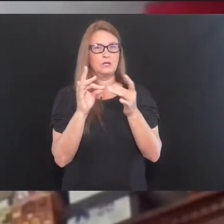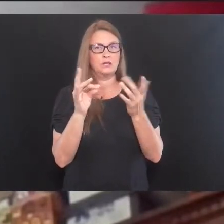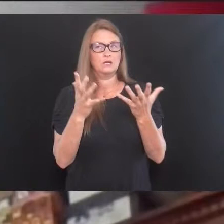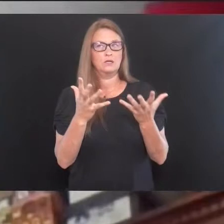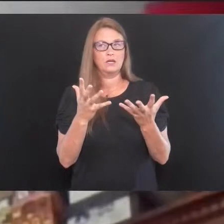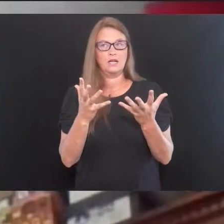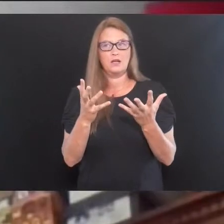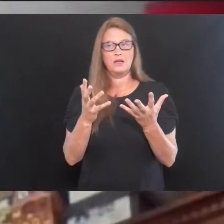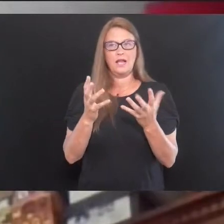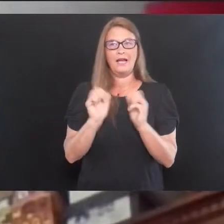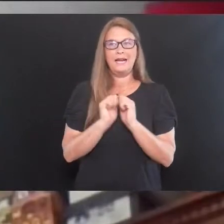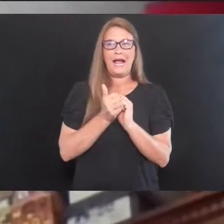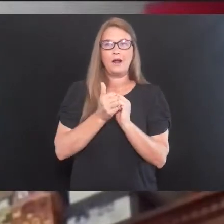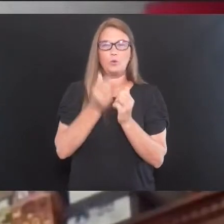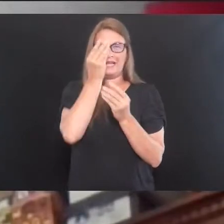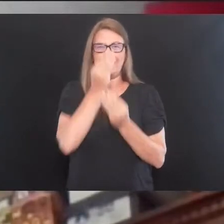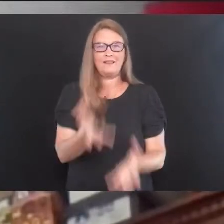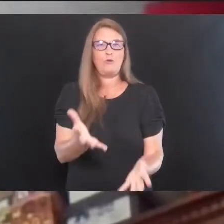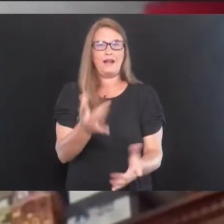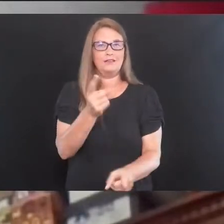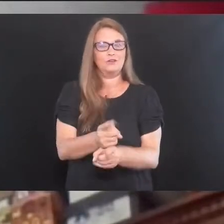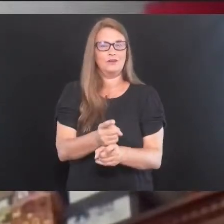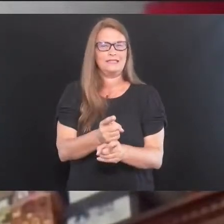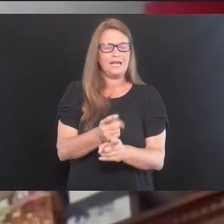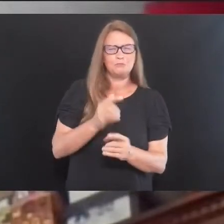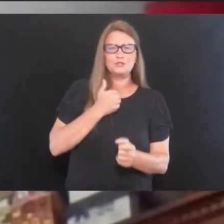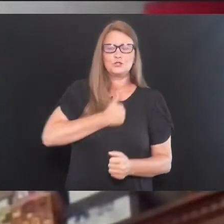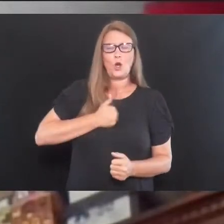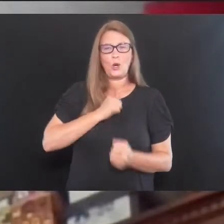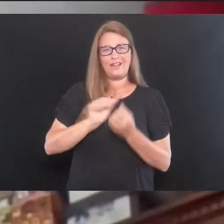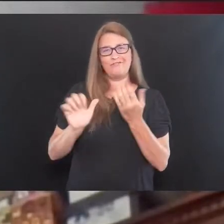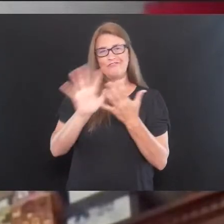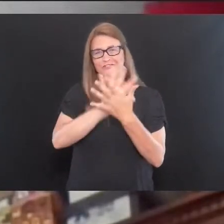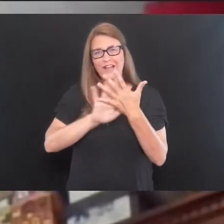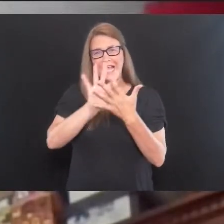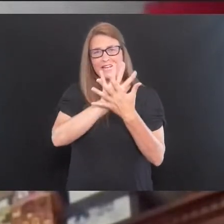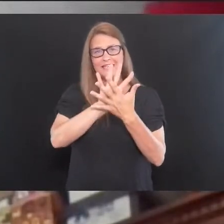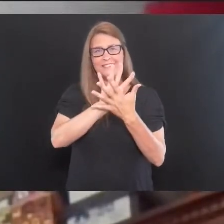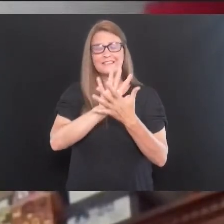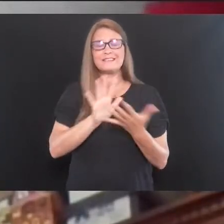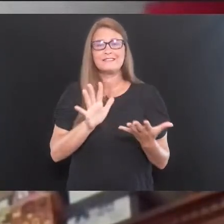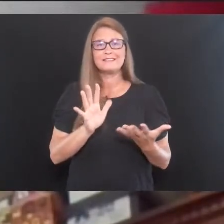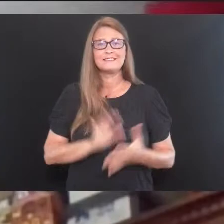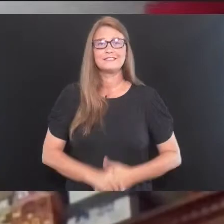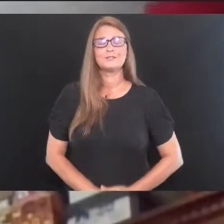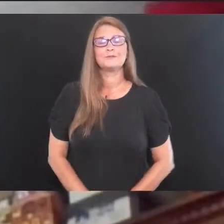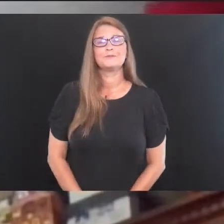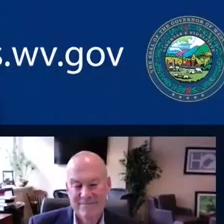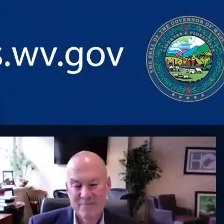think you need to get out? Sorry, that's so vague, but that's where I'm at. Thanks.